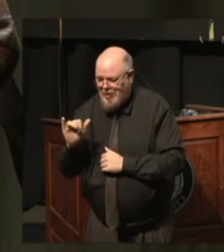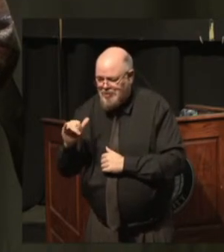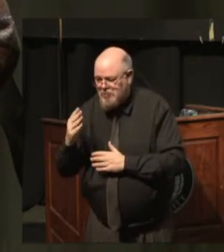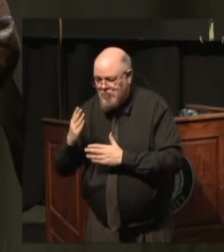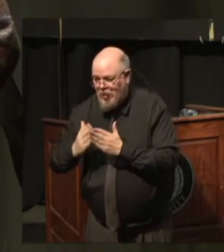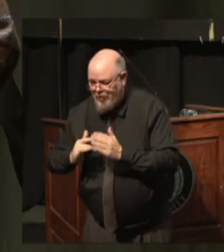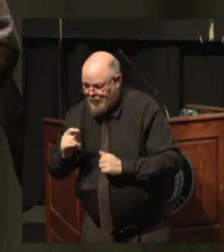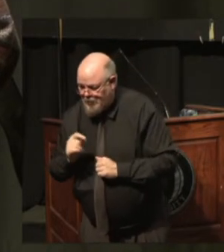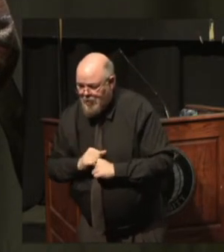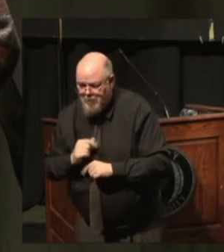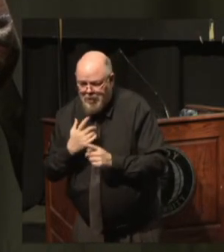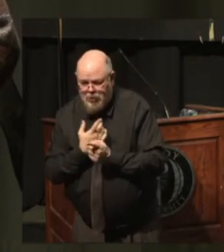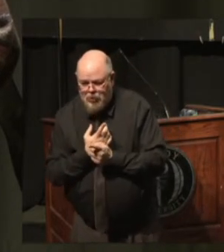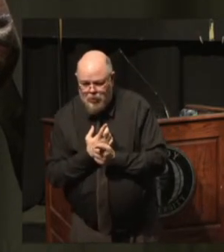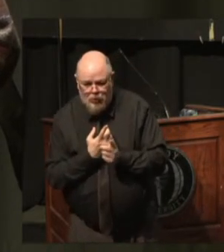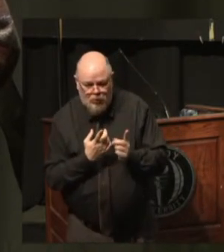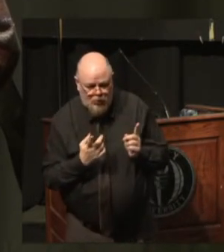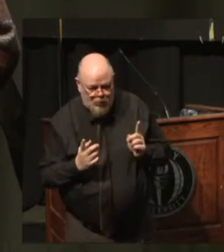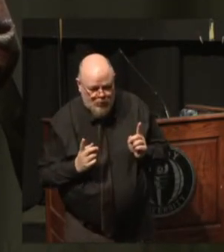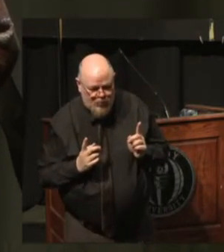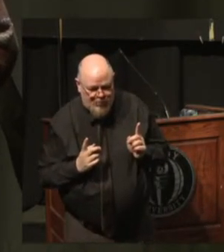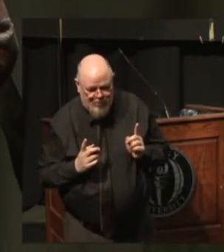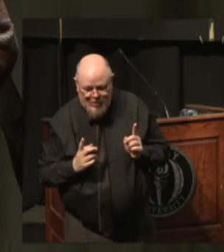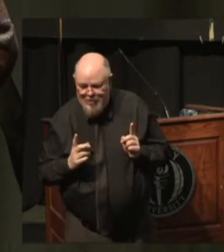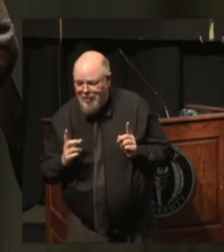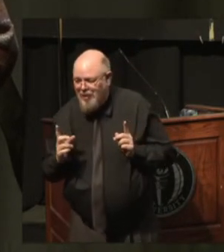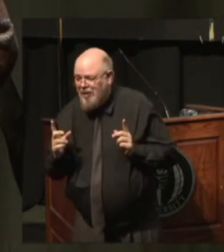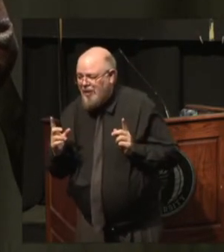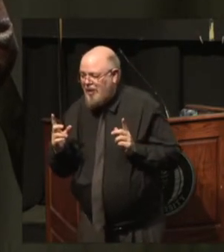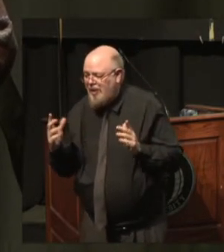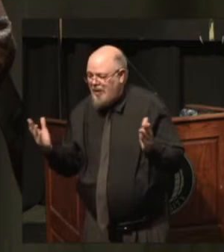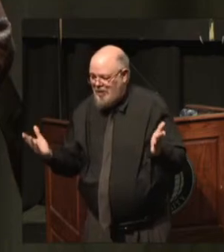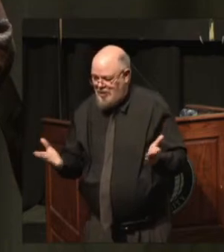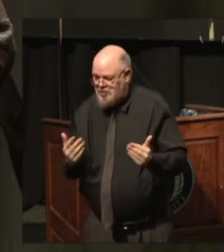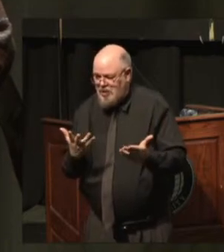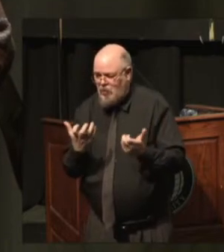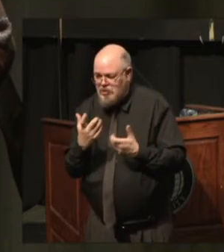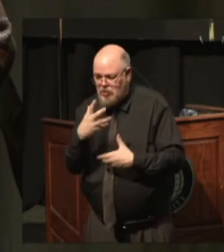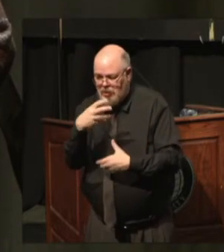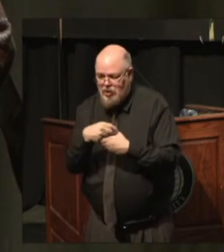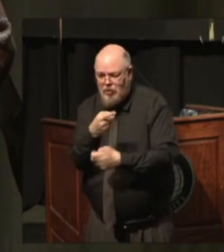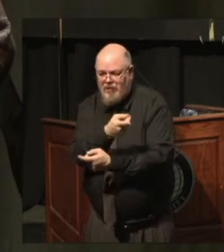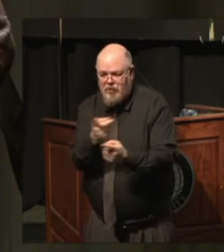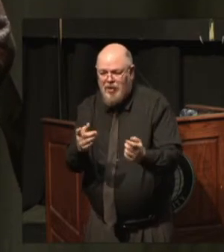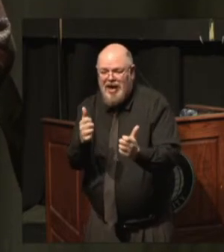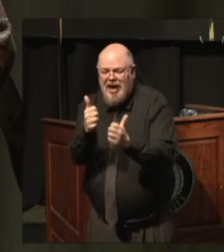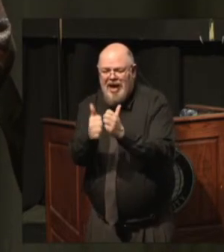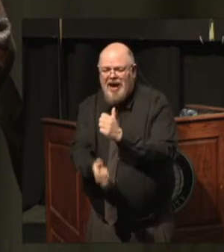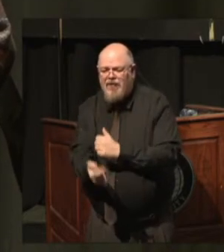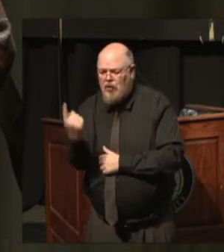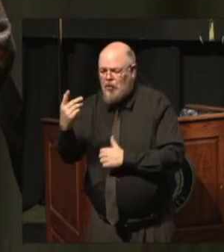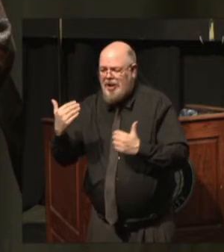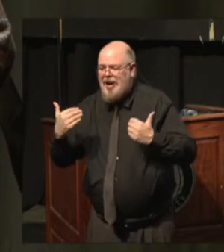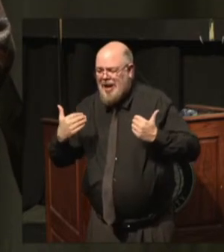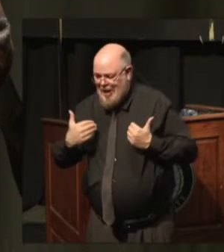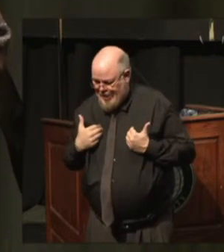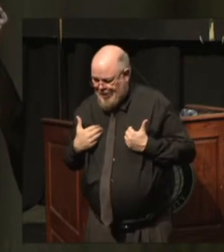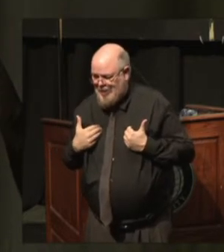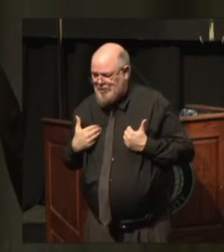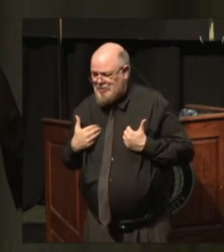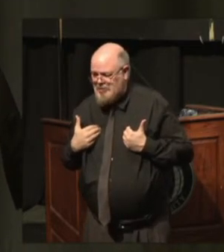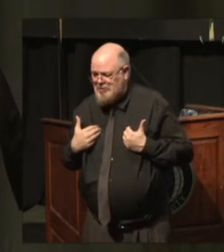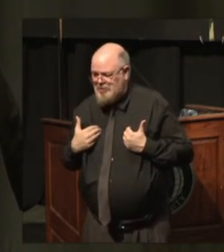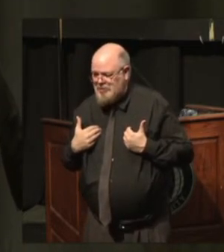to do, right? So here's how I include you. I believe everybody has a paralysis in their life.